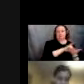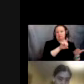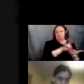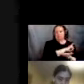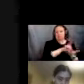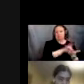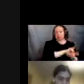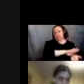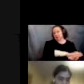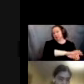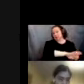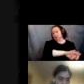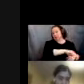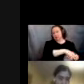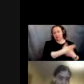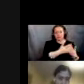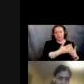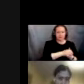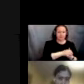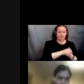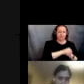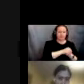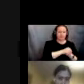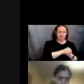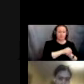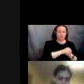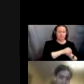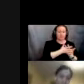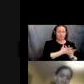ostracism. And so